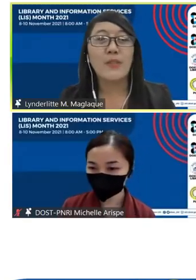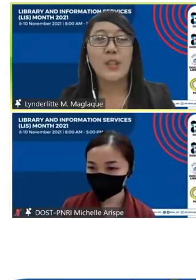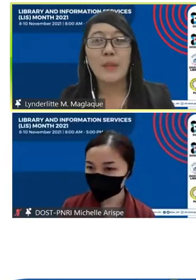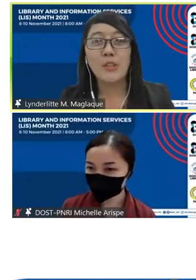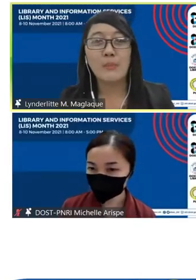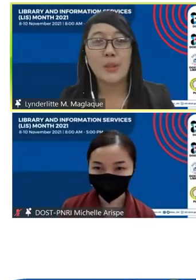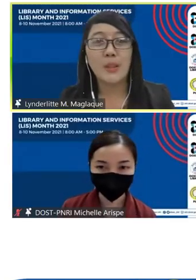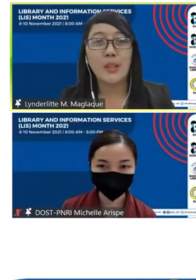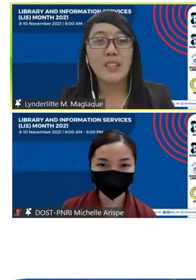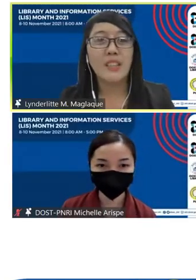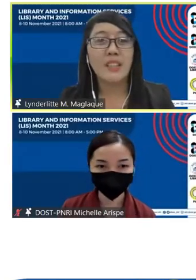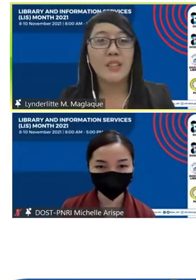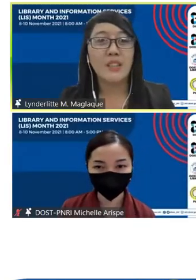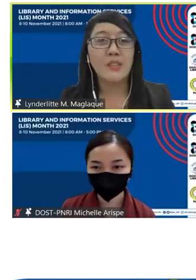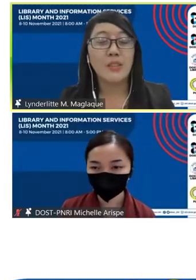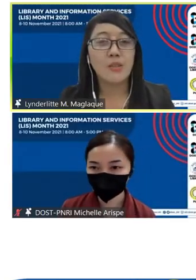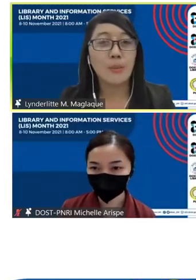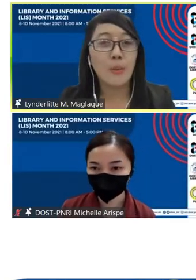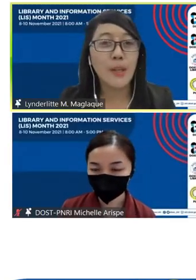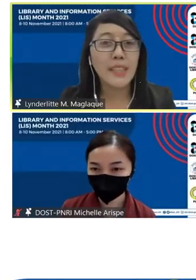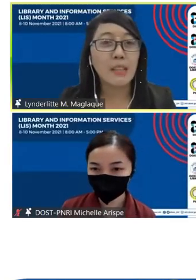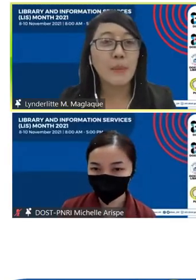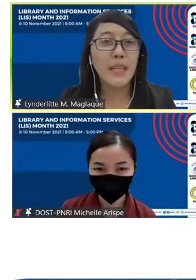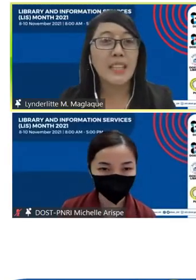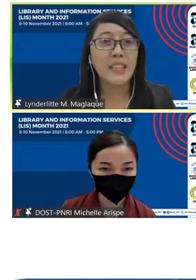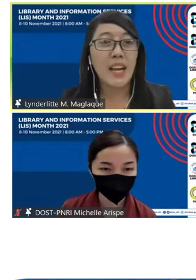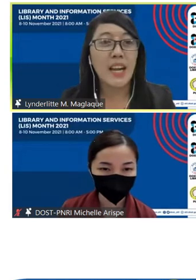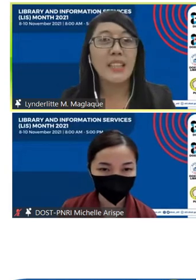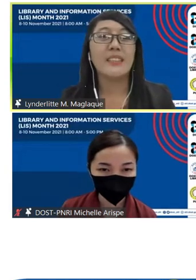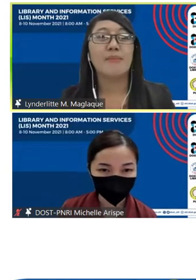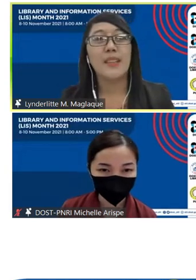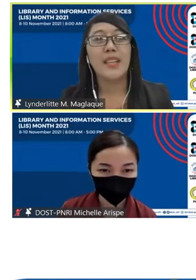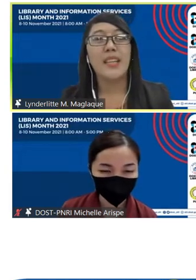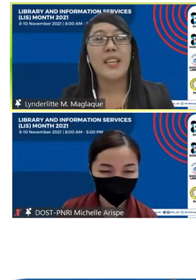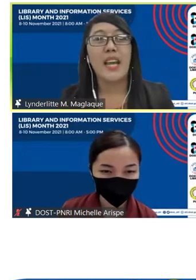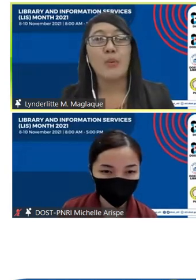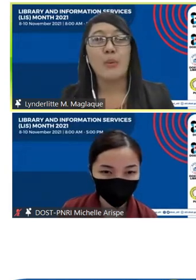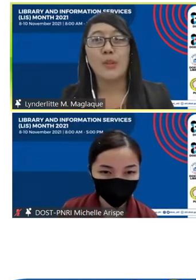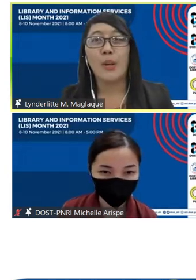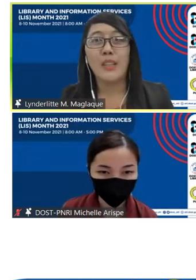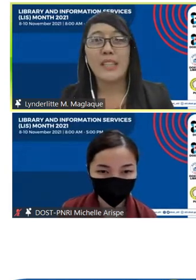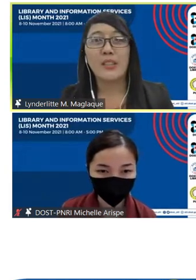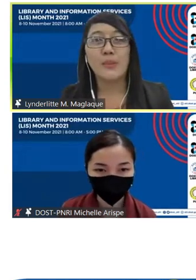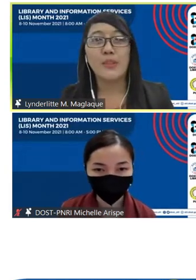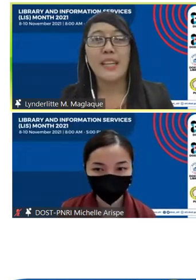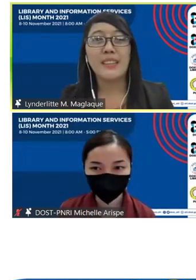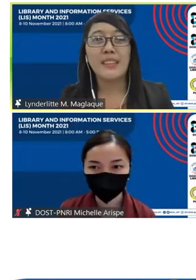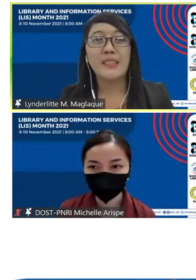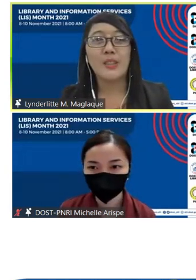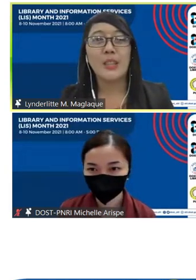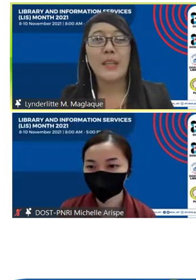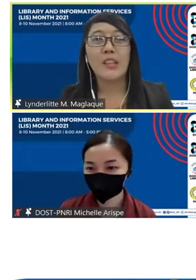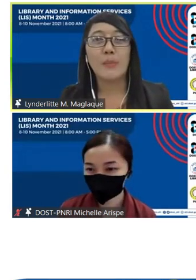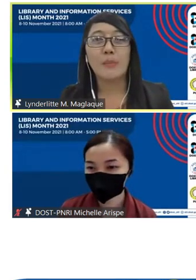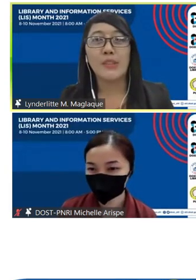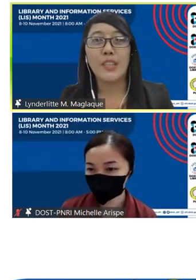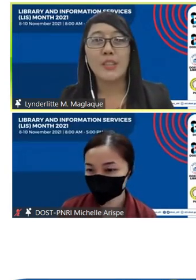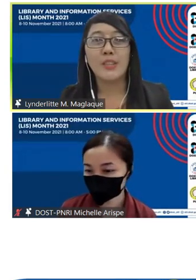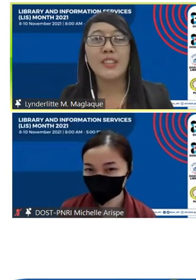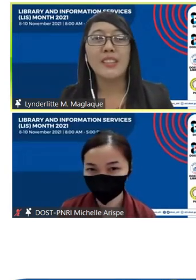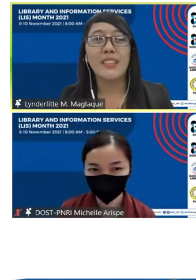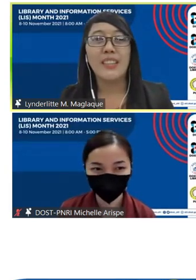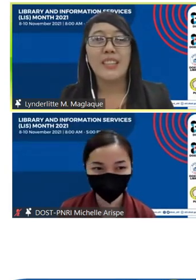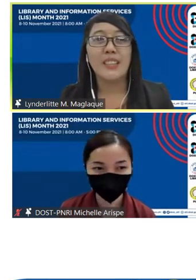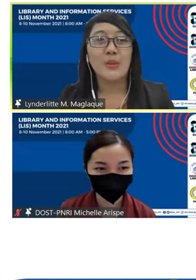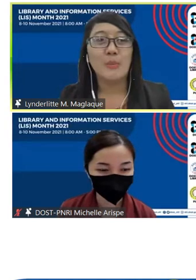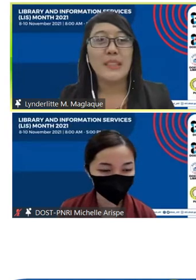Nuclear Information for All, Research Support at PNRI. And we would also like to present the Certificate of